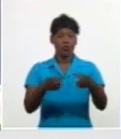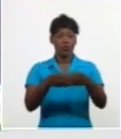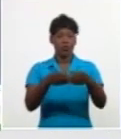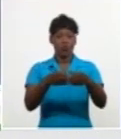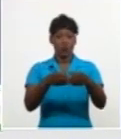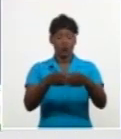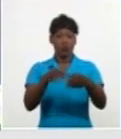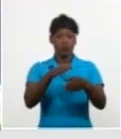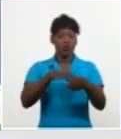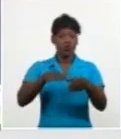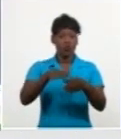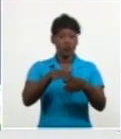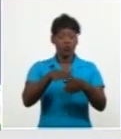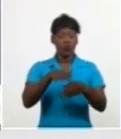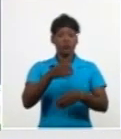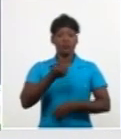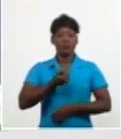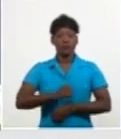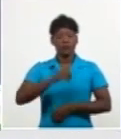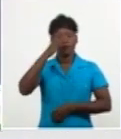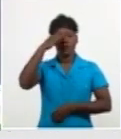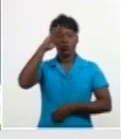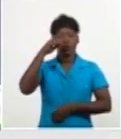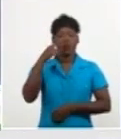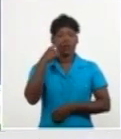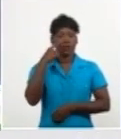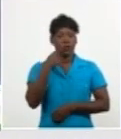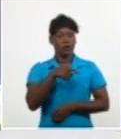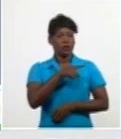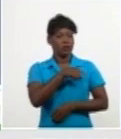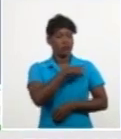This is something that has been happening for a while.